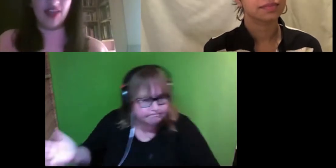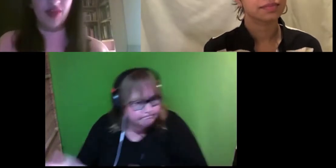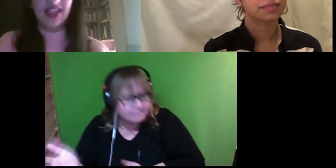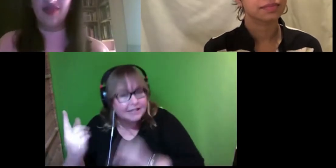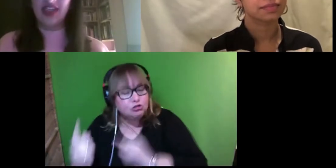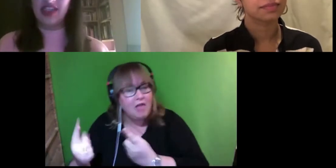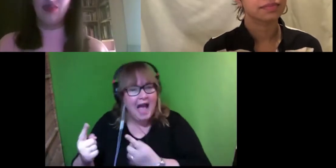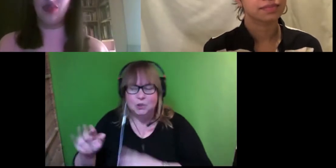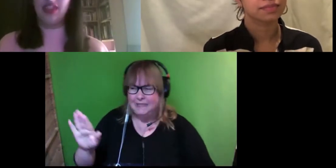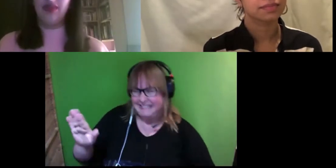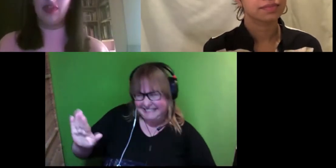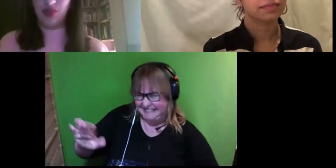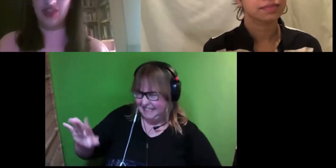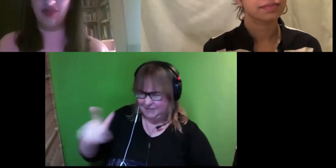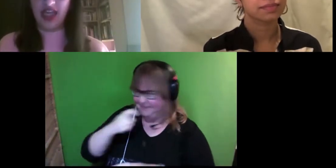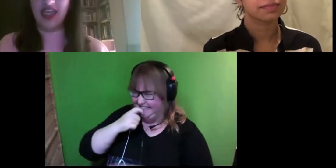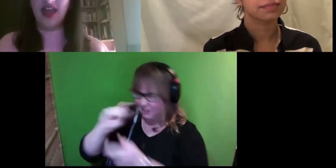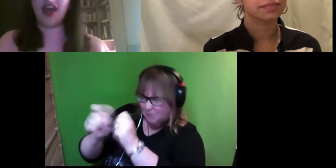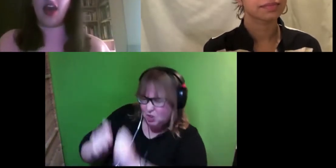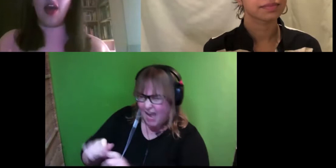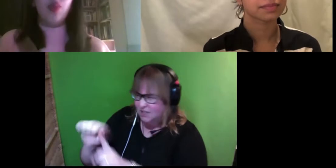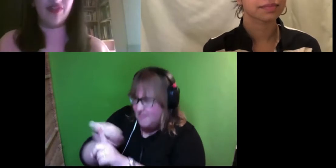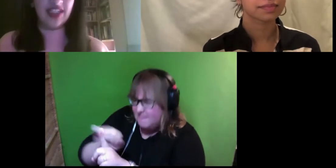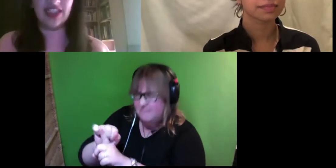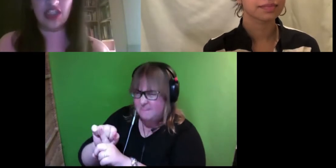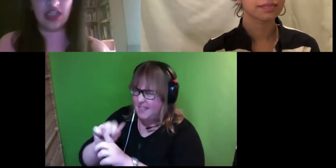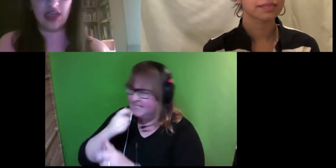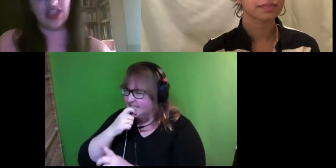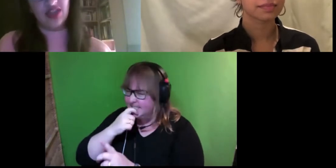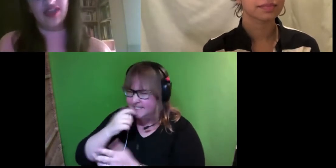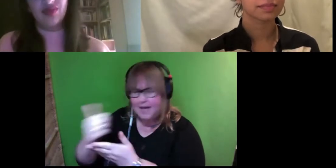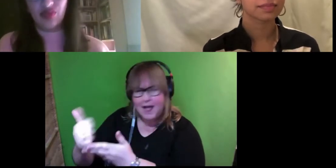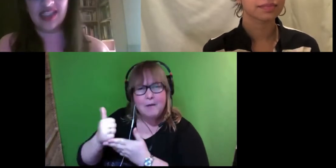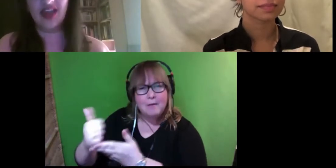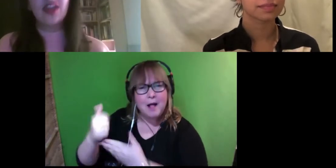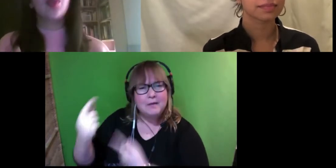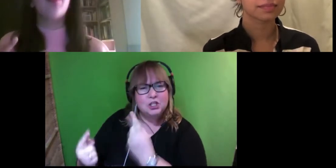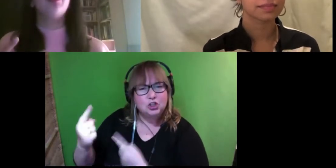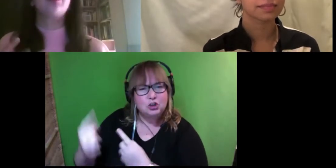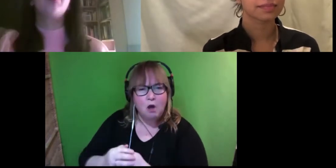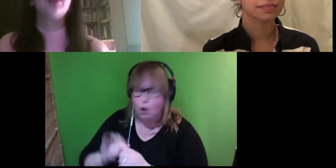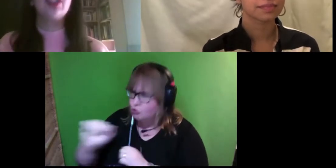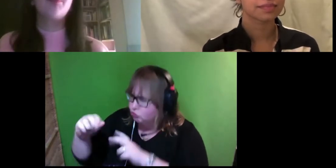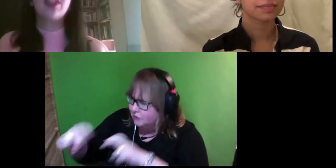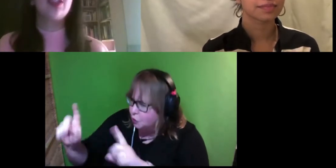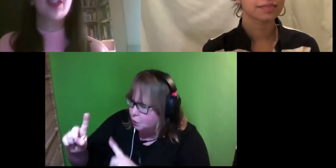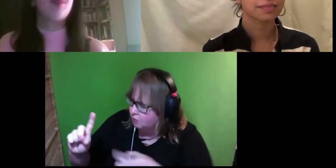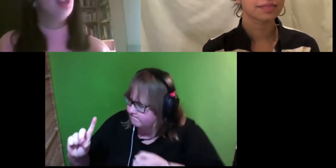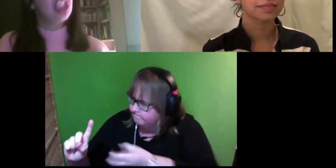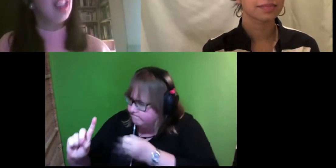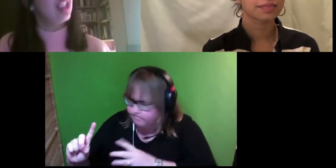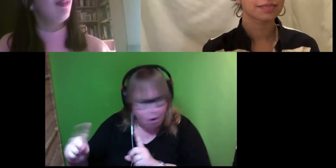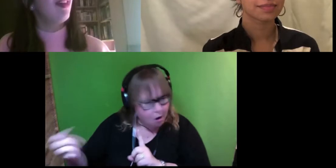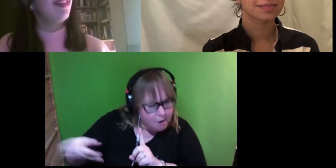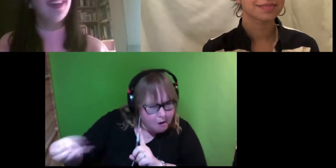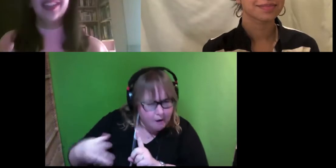that in the most loving and supportive way. We feed into each other's research, and we also push